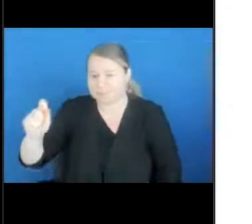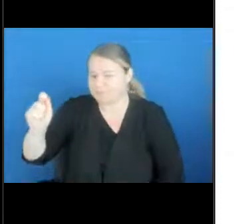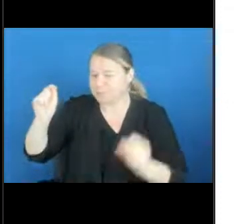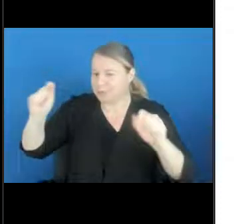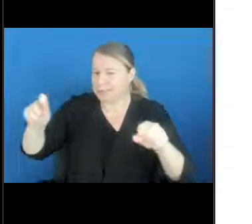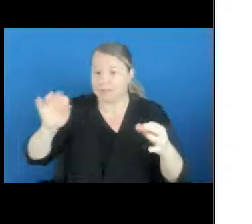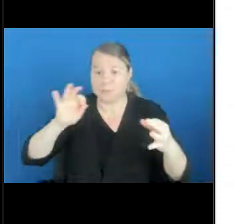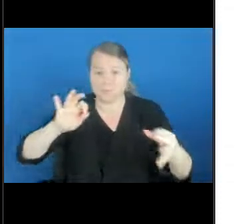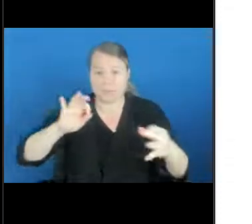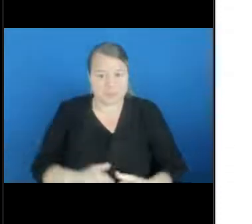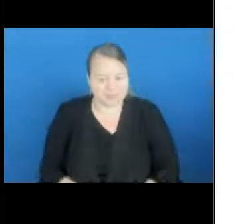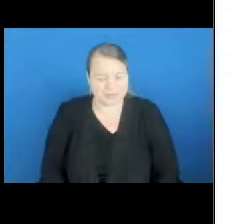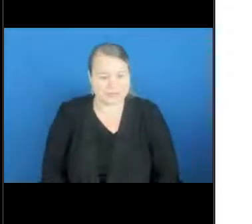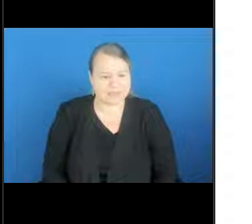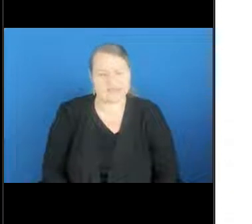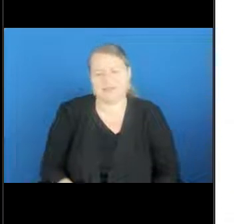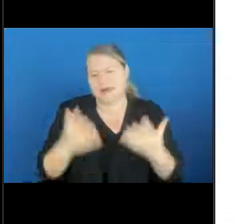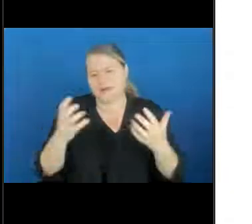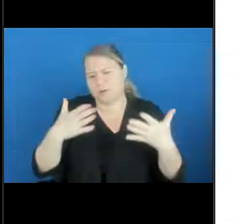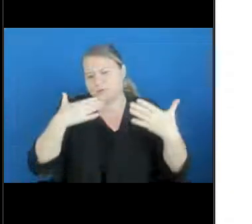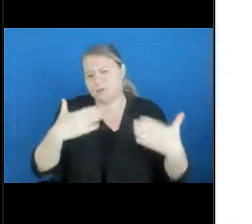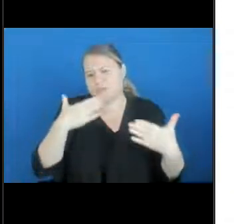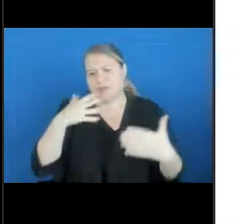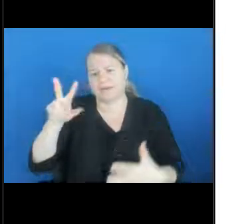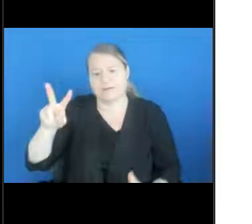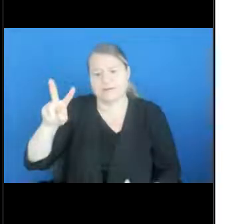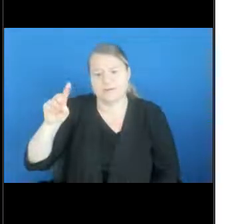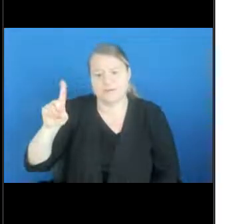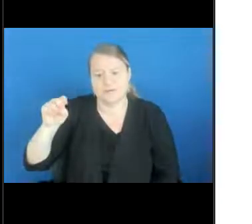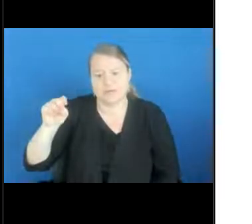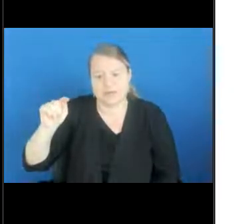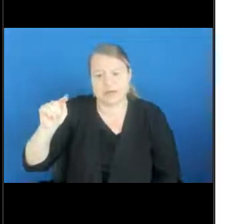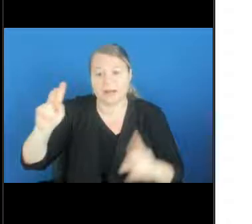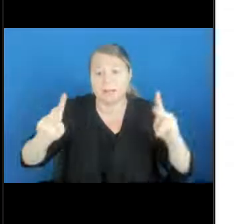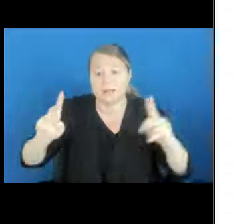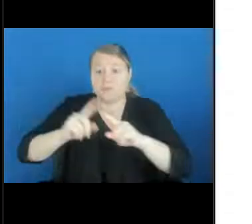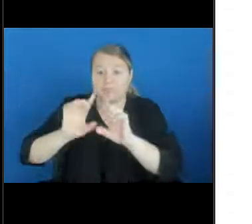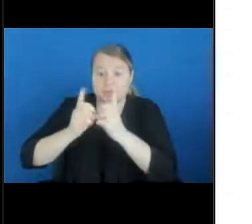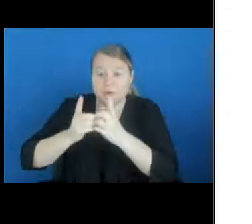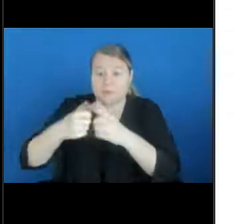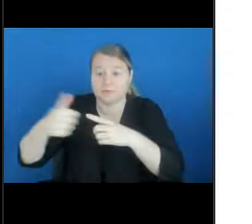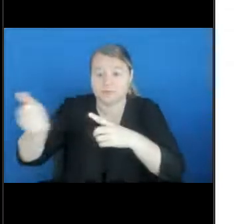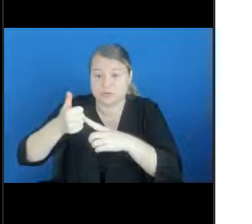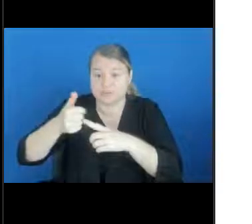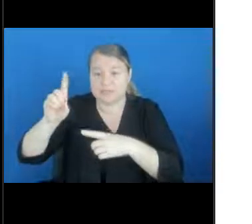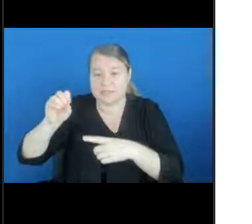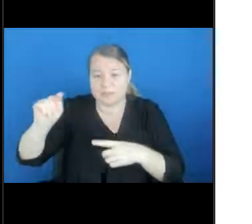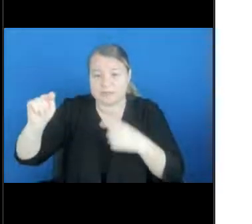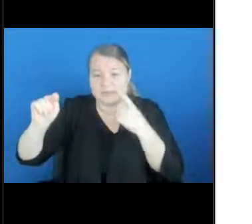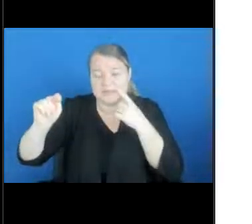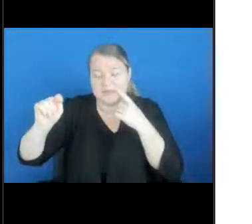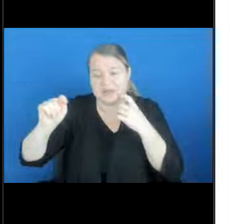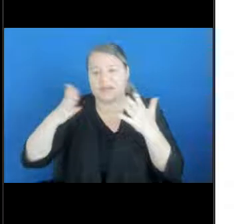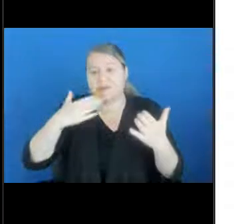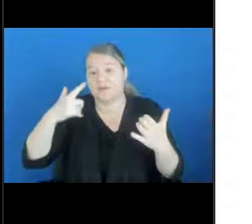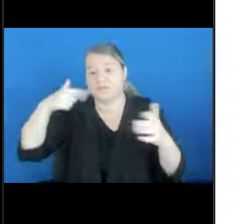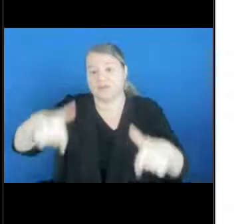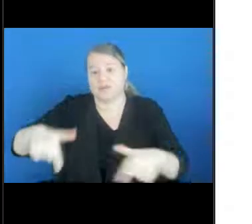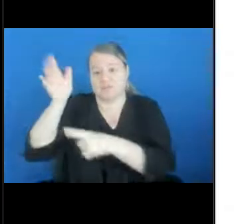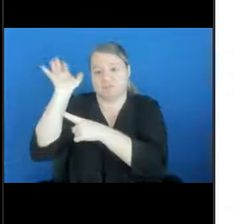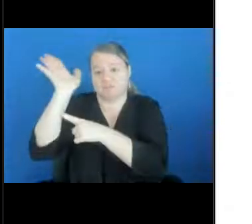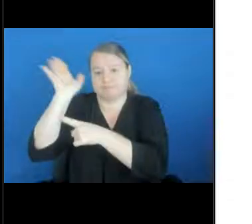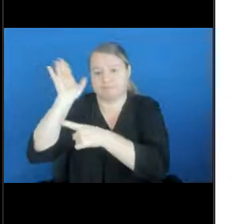Perfect. I just want to thank VDOT and the folks from the Department of Transportation for this presentation here this